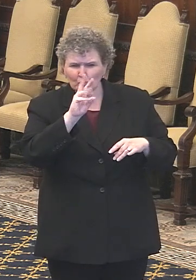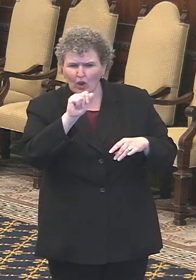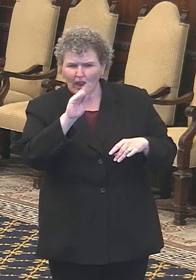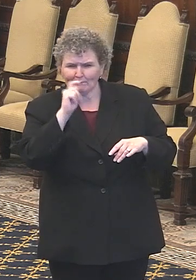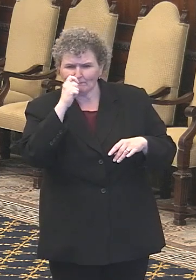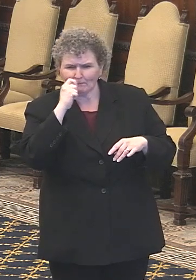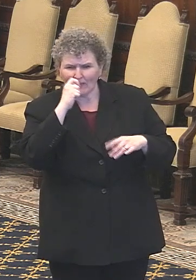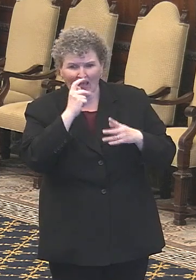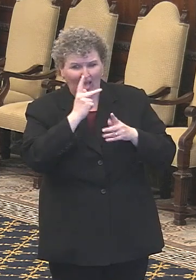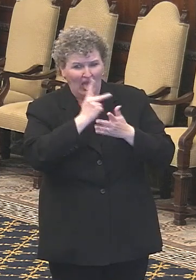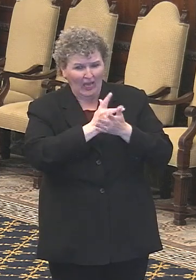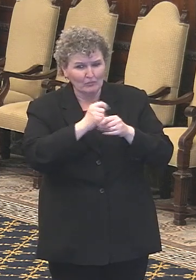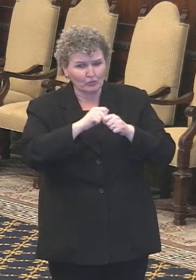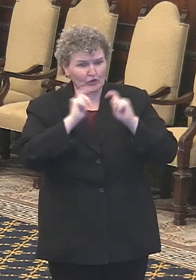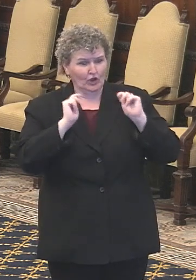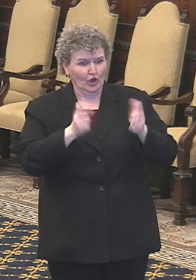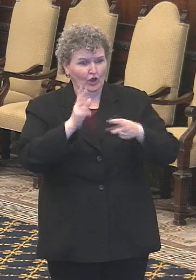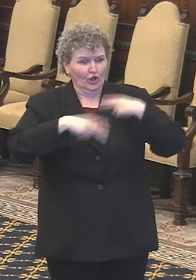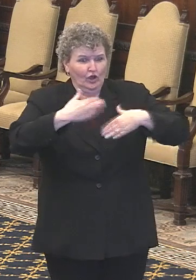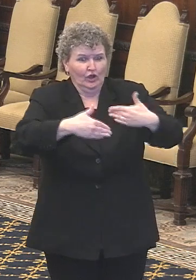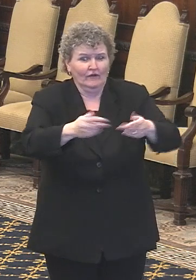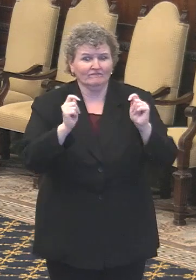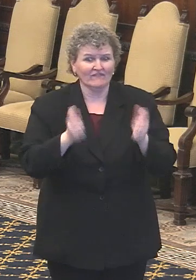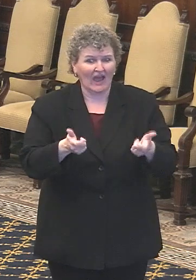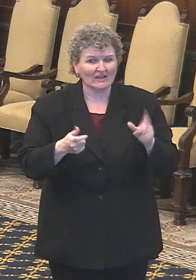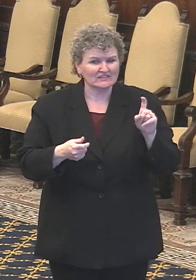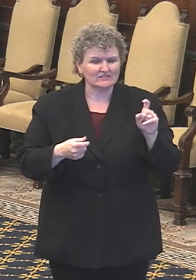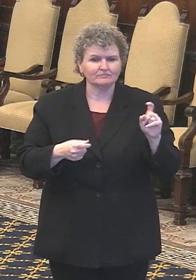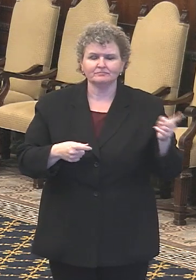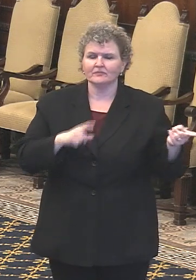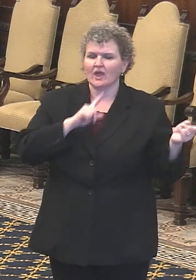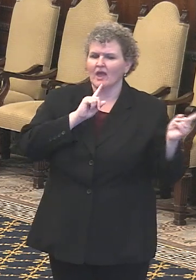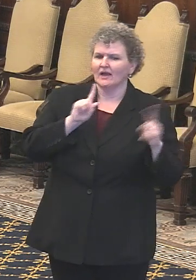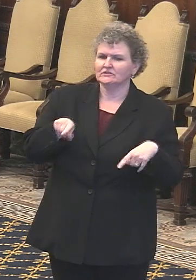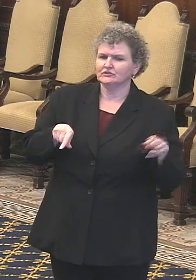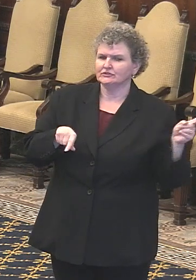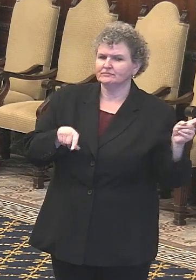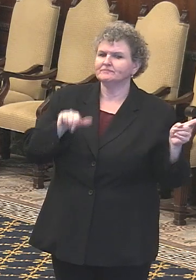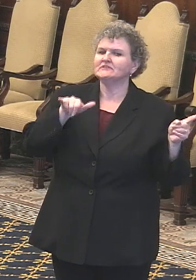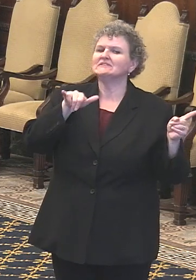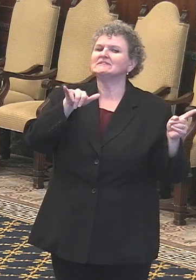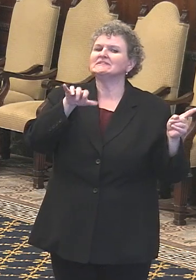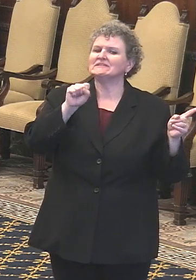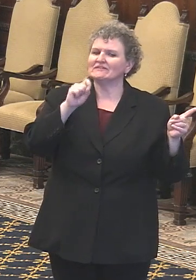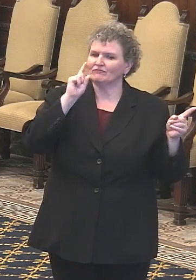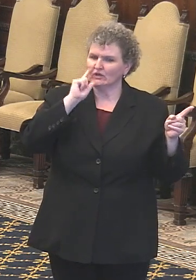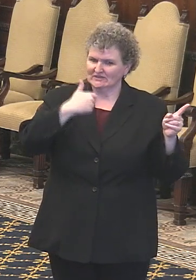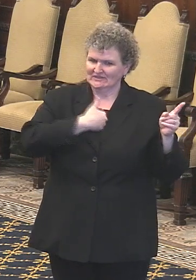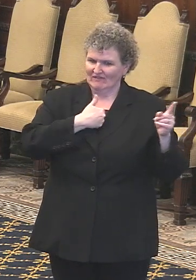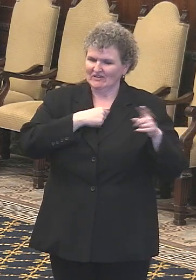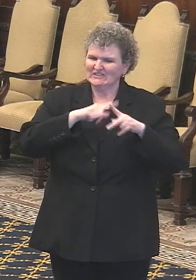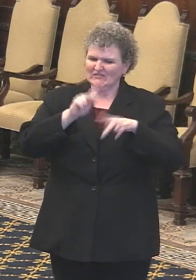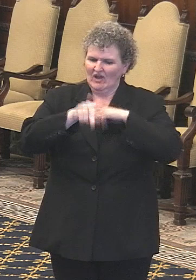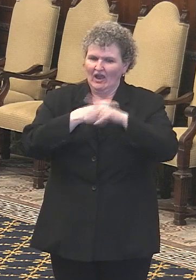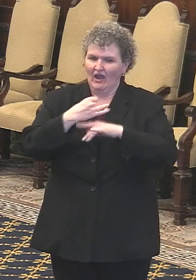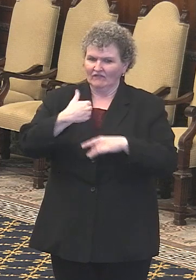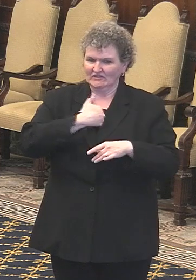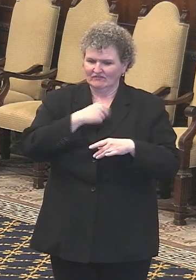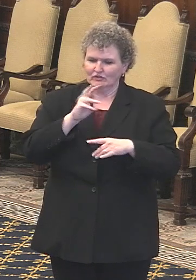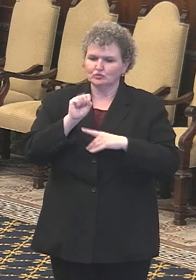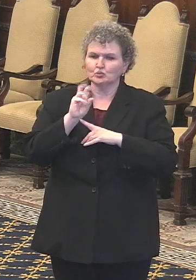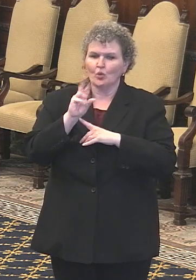all? There is a different kind of swab used for self-testing than to have a medical provider do the test. We have some concerns about how accurate